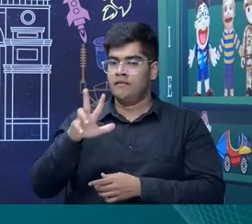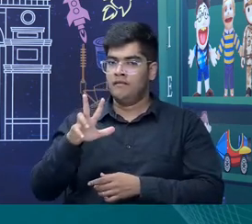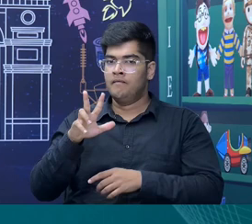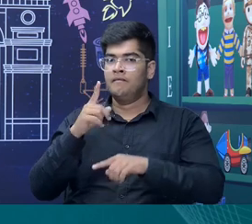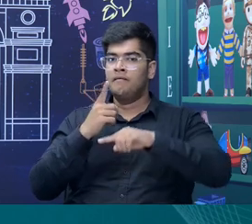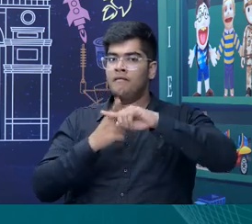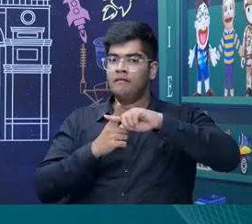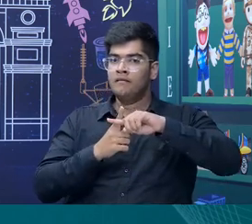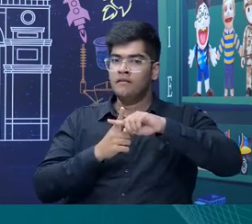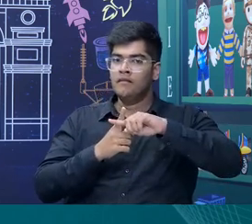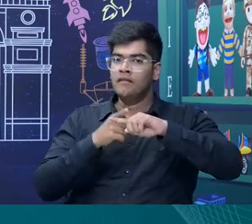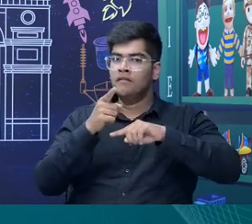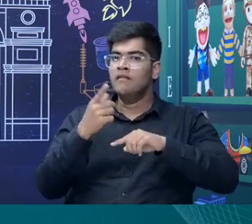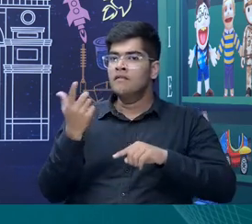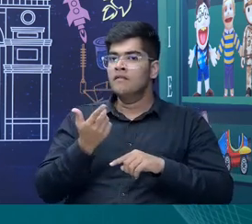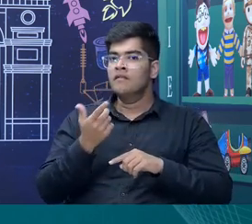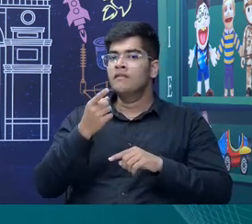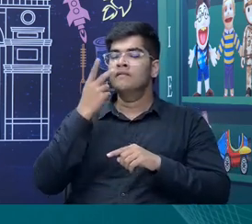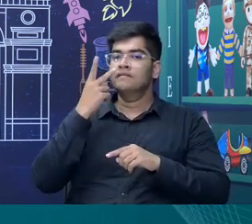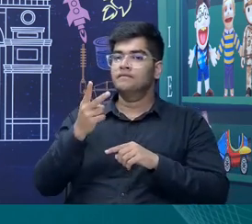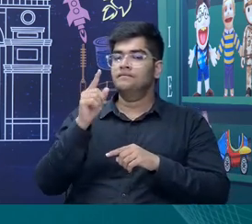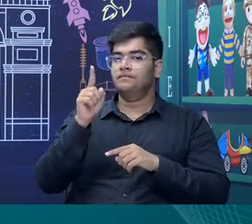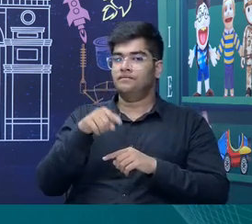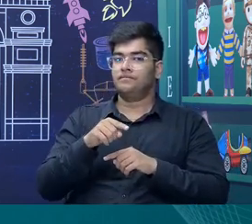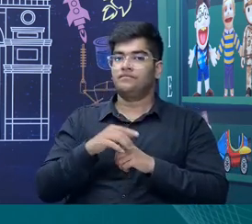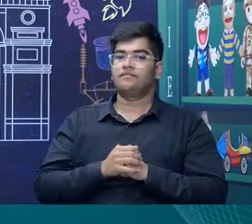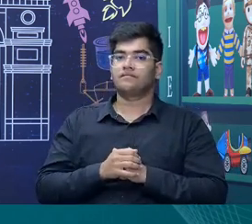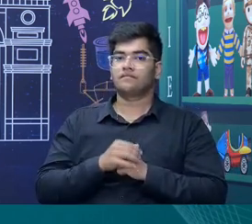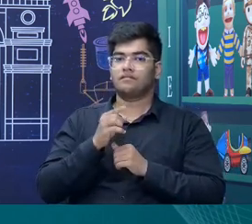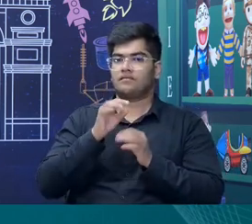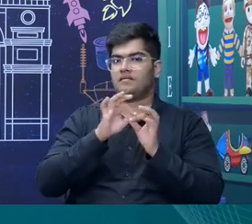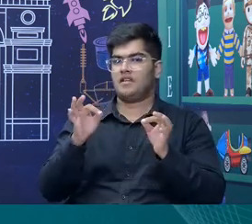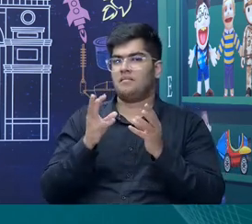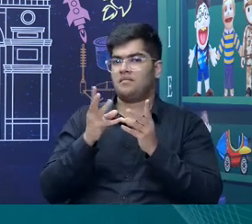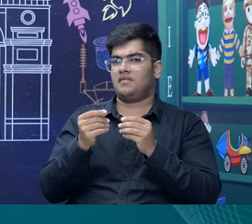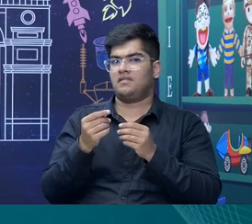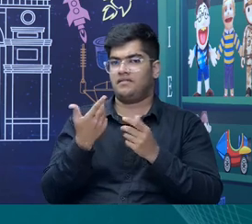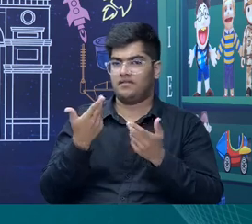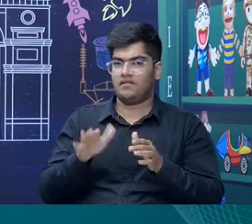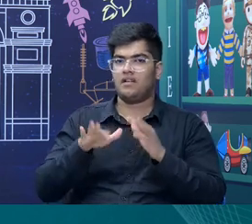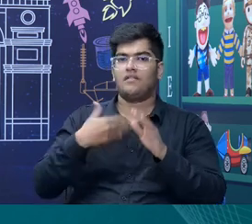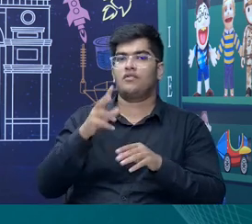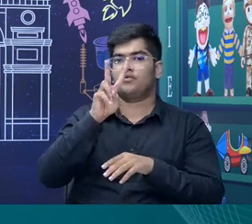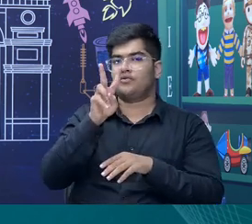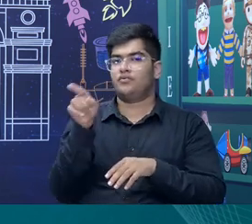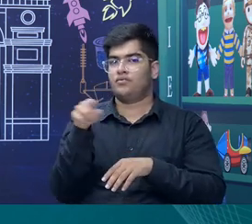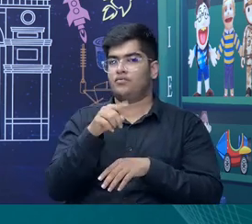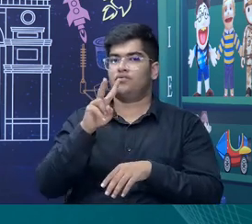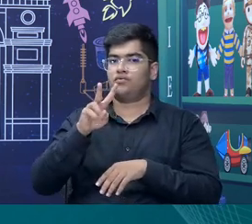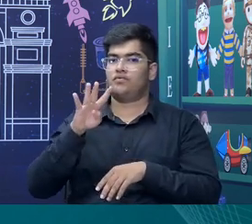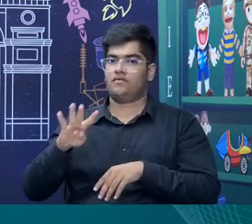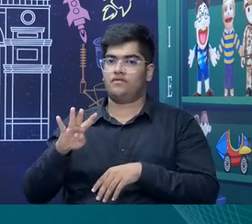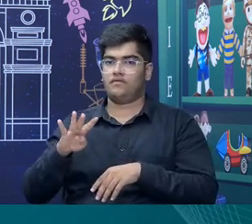now solve this 1 by 8 into 2 by 3 simply multiply that is 2 by 24